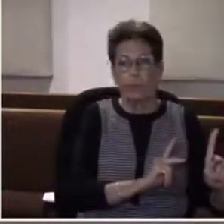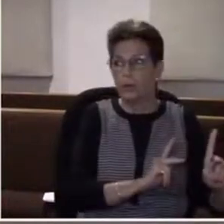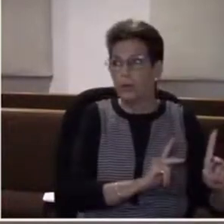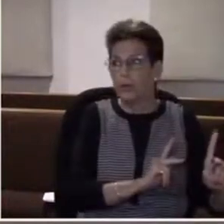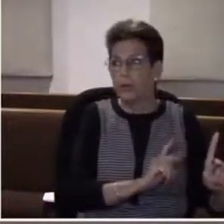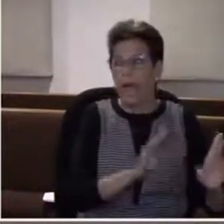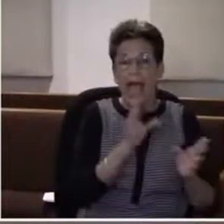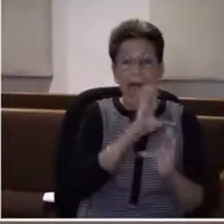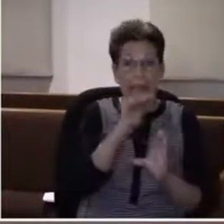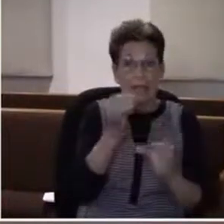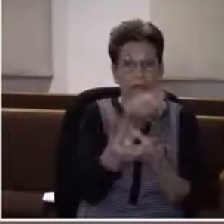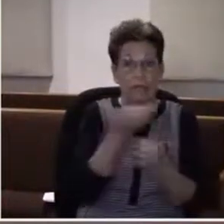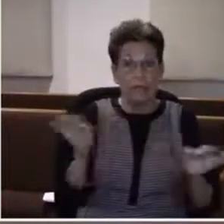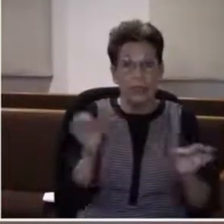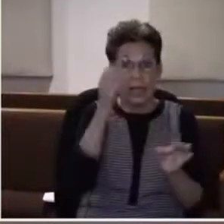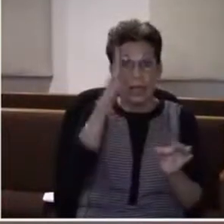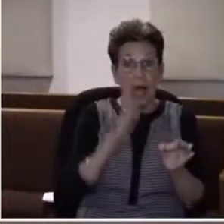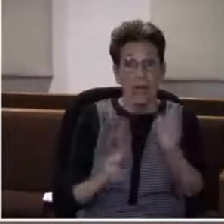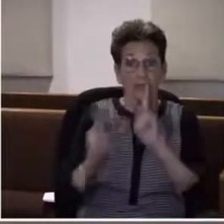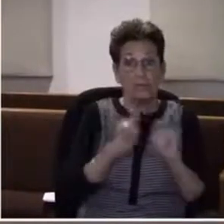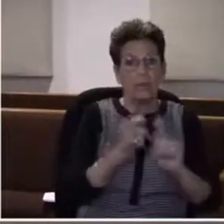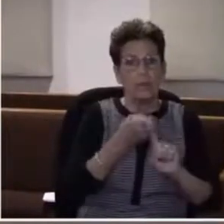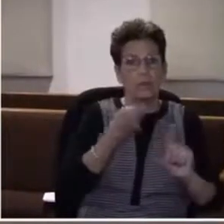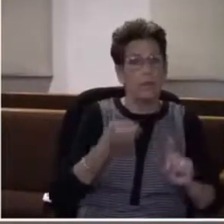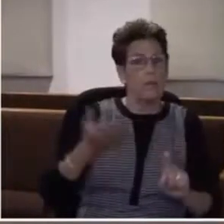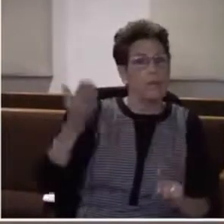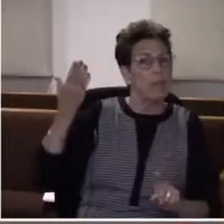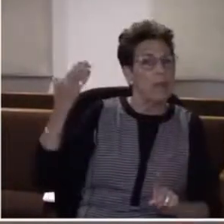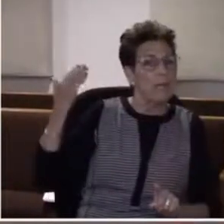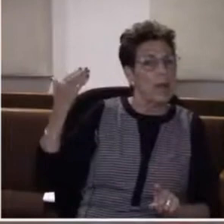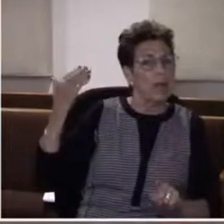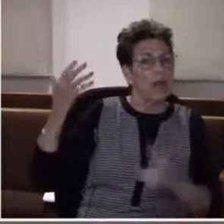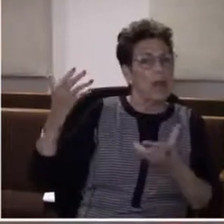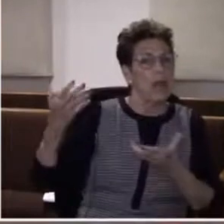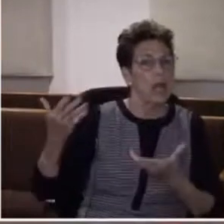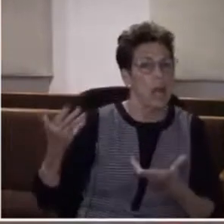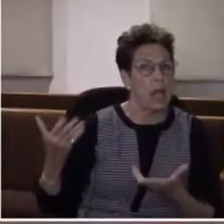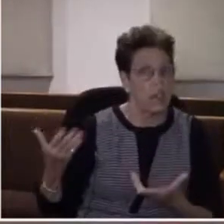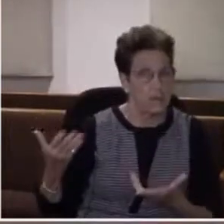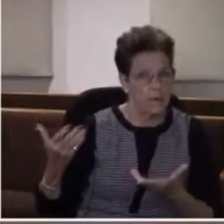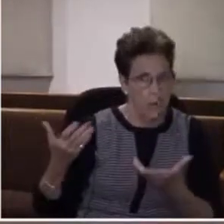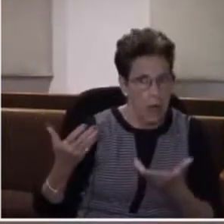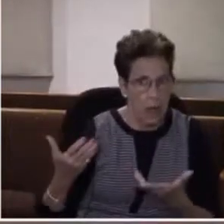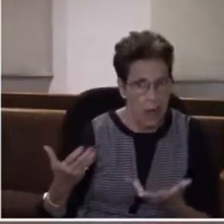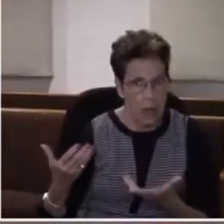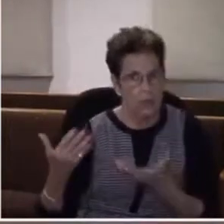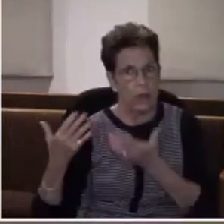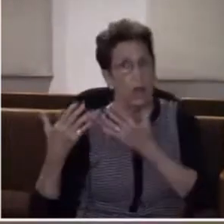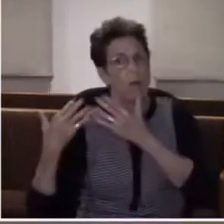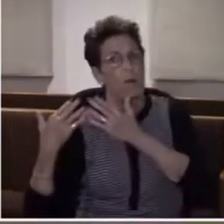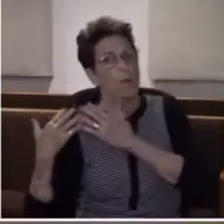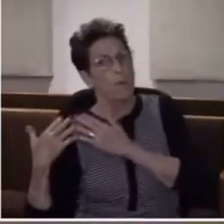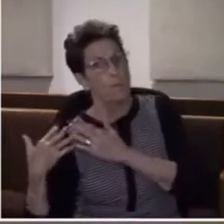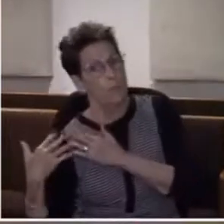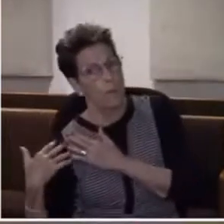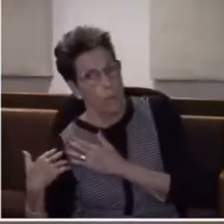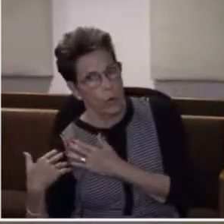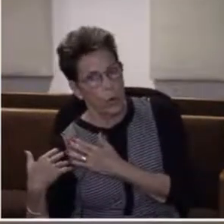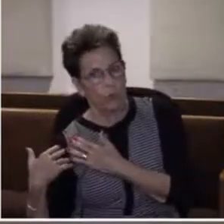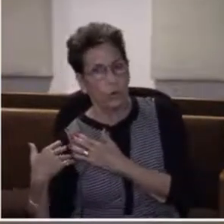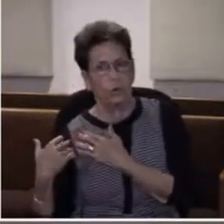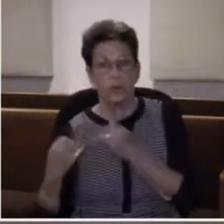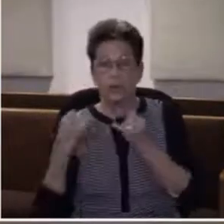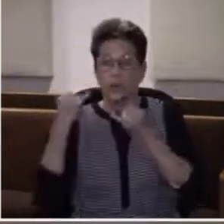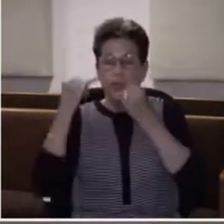God's people from the past, from heavy burdens. It's designed to inspire and